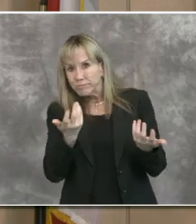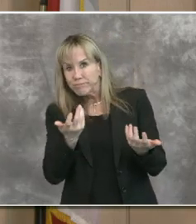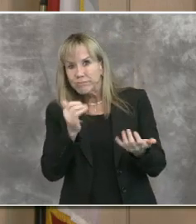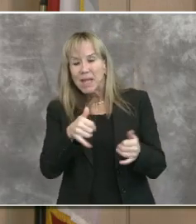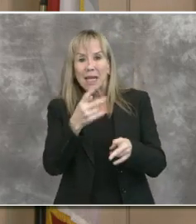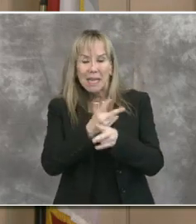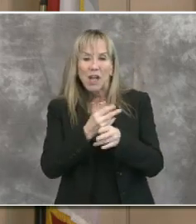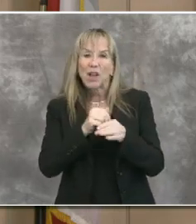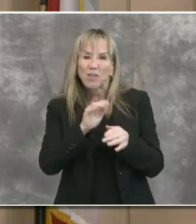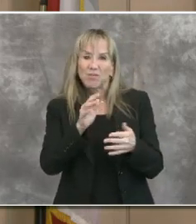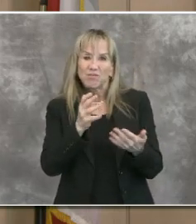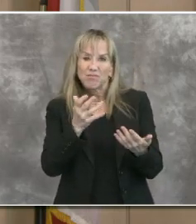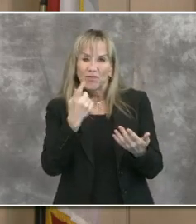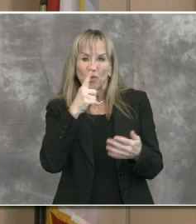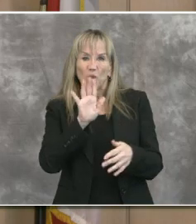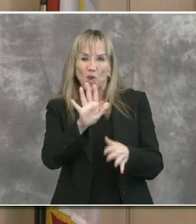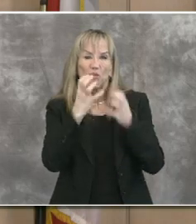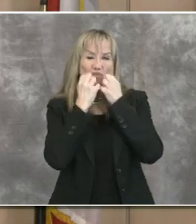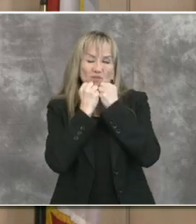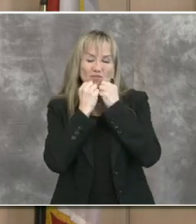loved one in the skilled nursing facility.